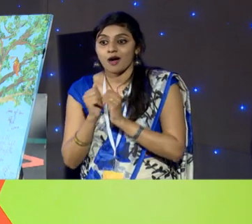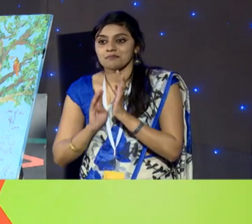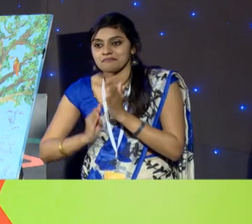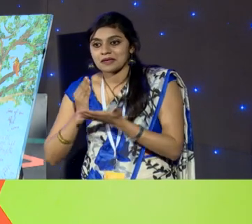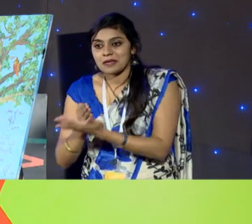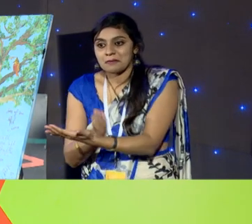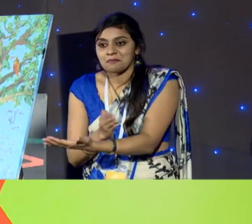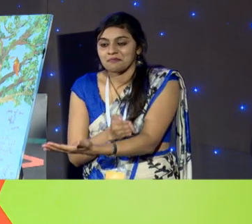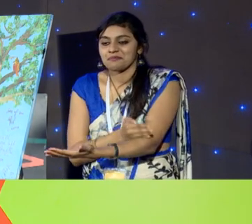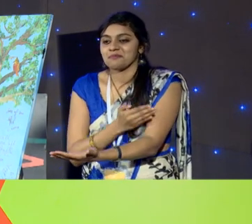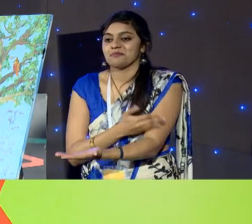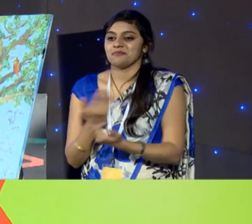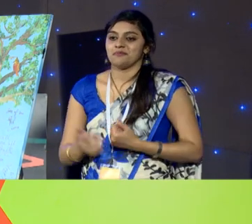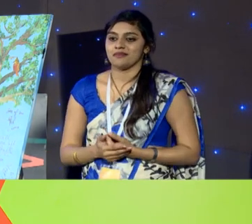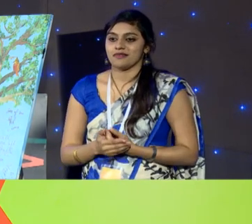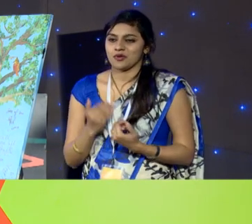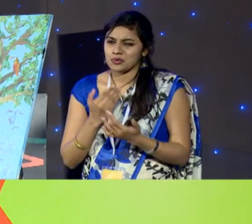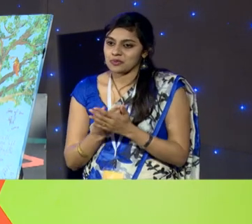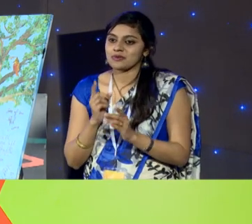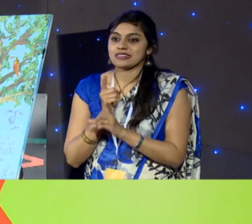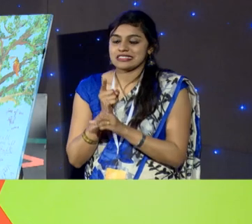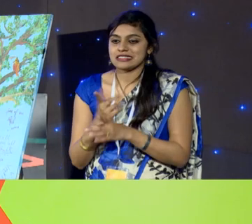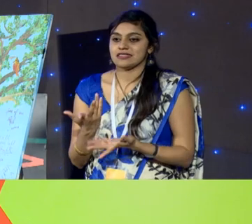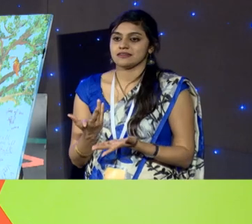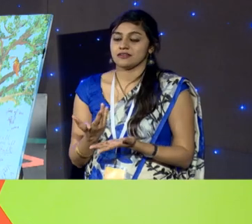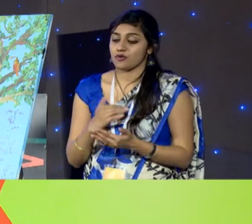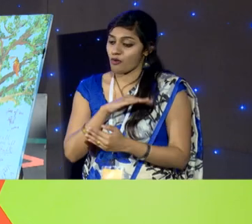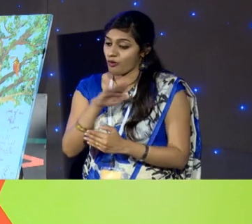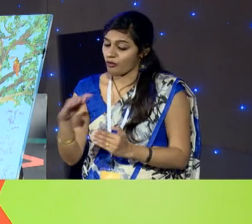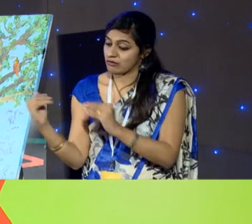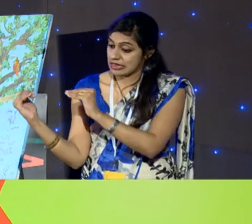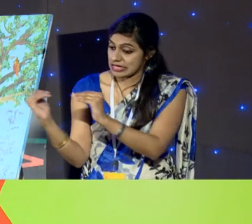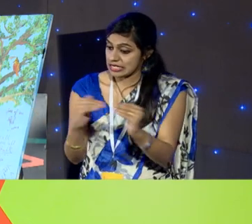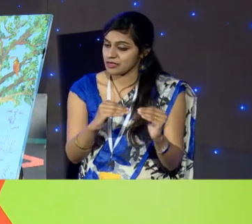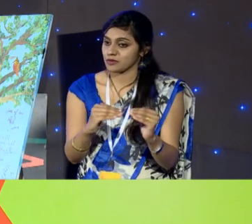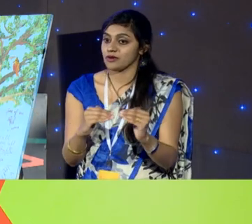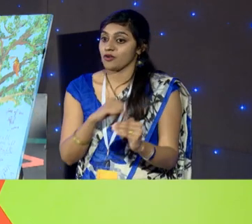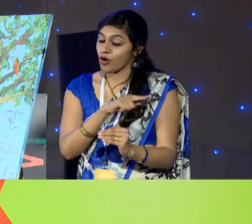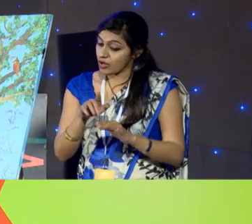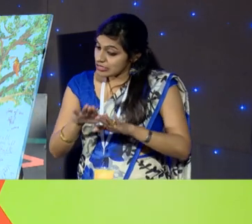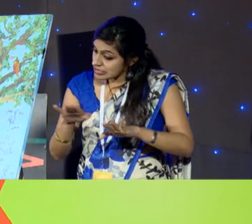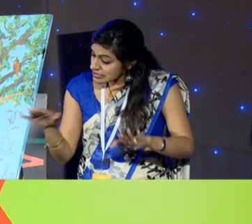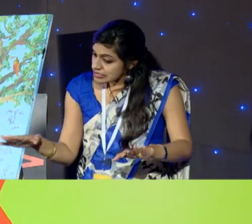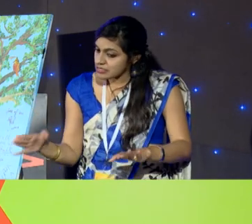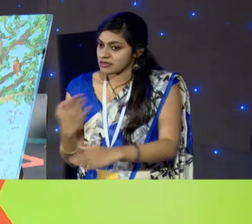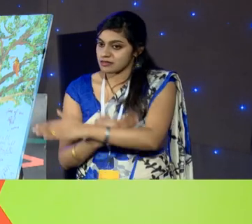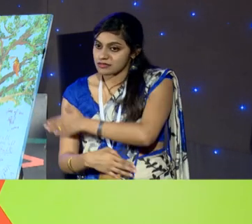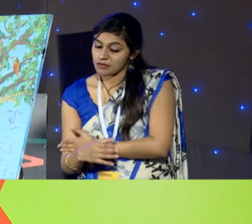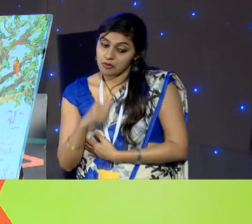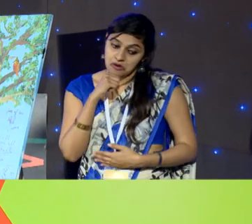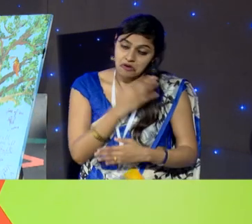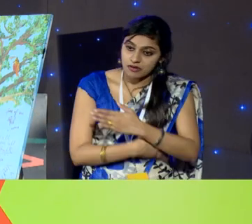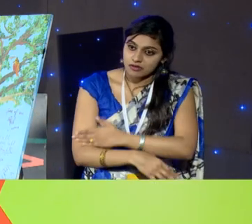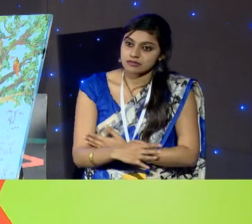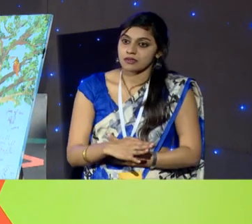barrier-free environment, equal opportunities, full participation of children with and without disability,